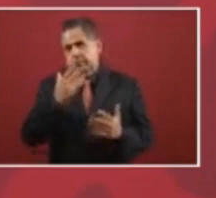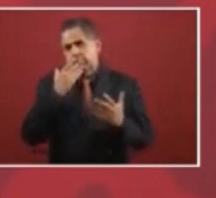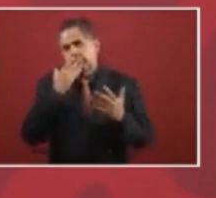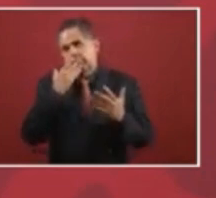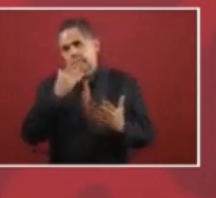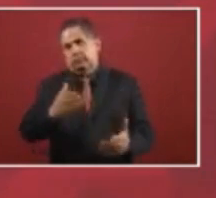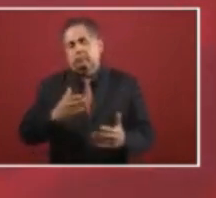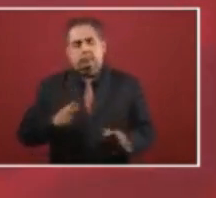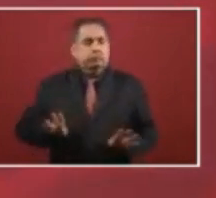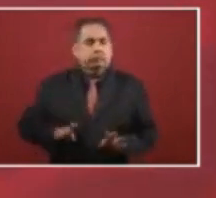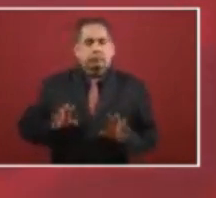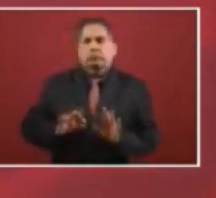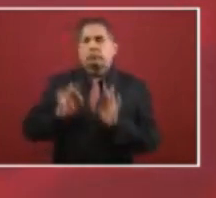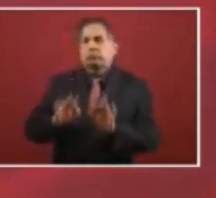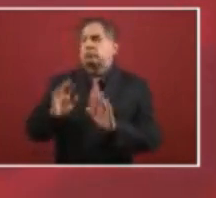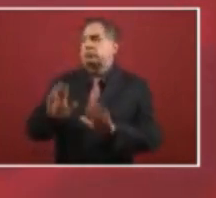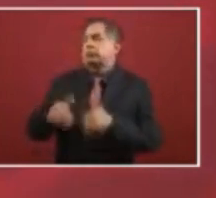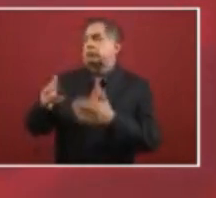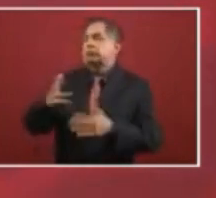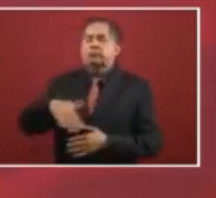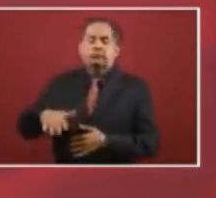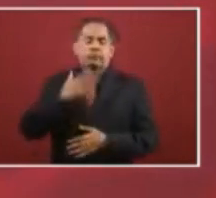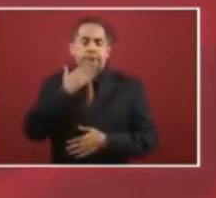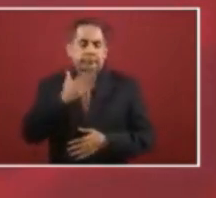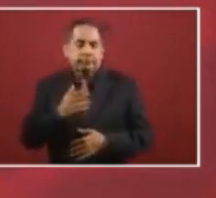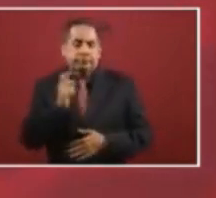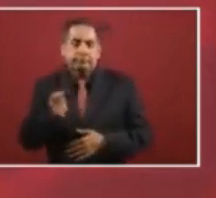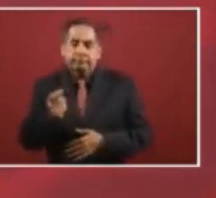That is a gain.